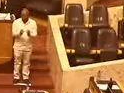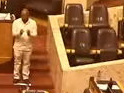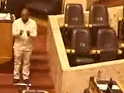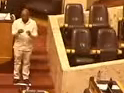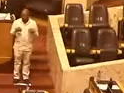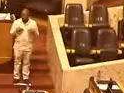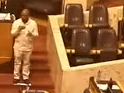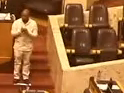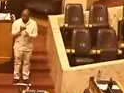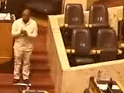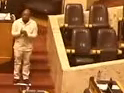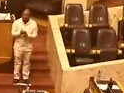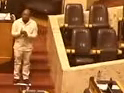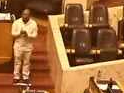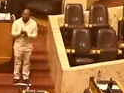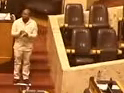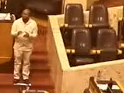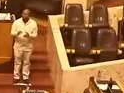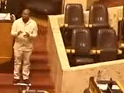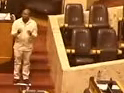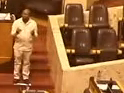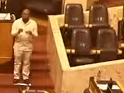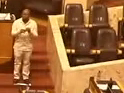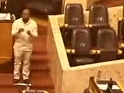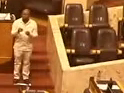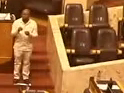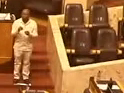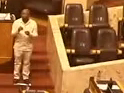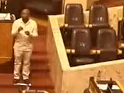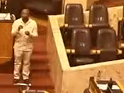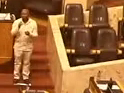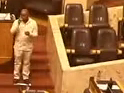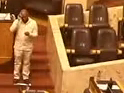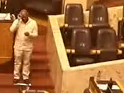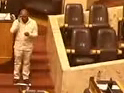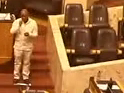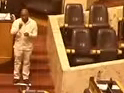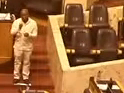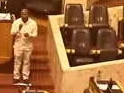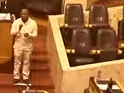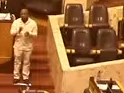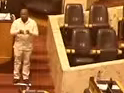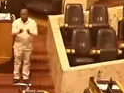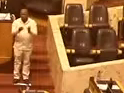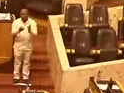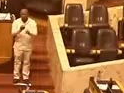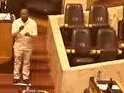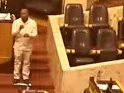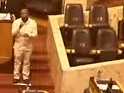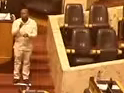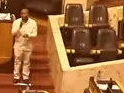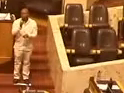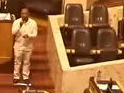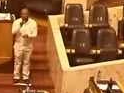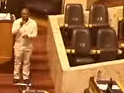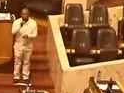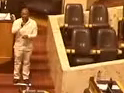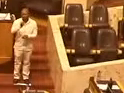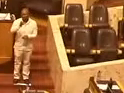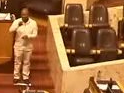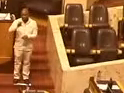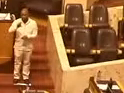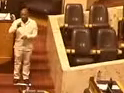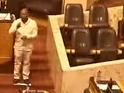Special maintenance on the section of Nelson Mandela Road between Denville and Dada Motors in Mafikeng, which is a